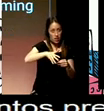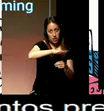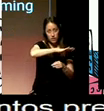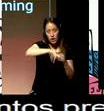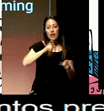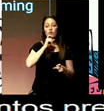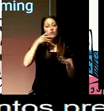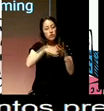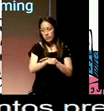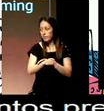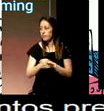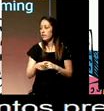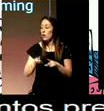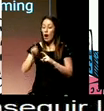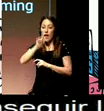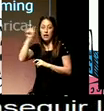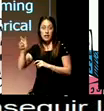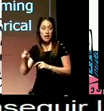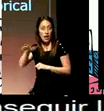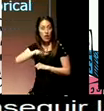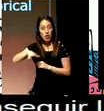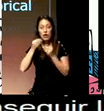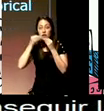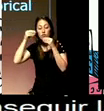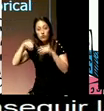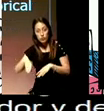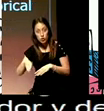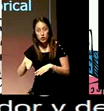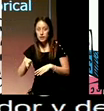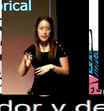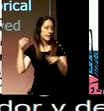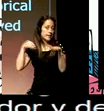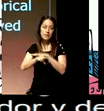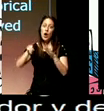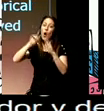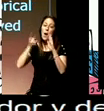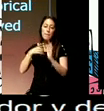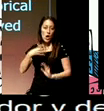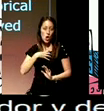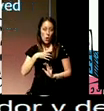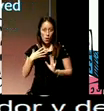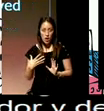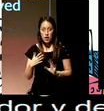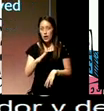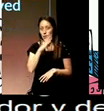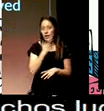complete accessibility cannot be achieved without a total distortion of the surrounding historical